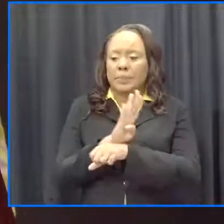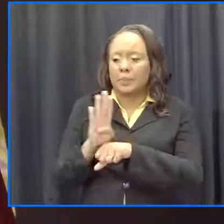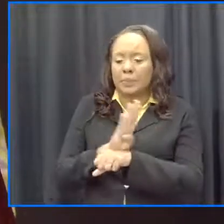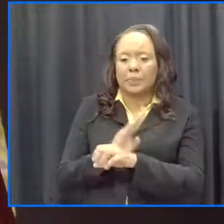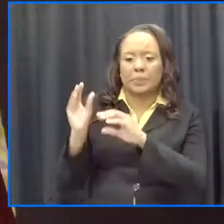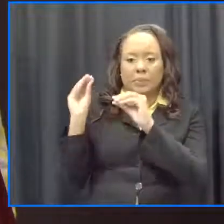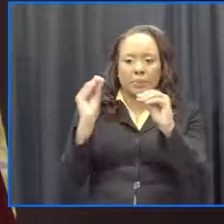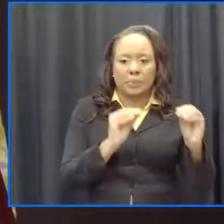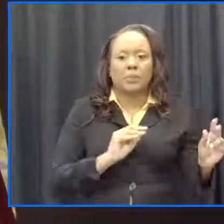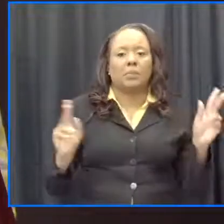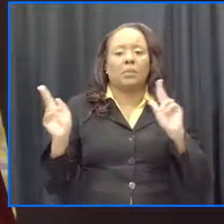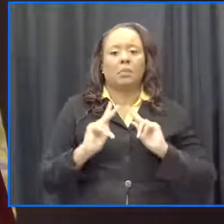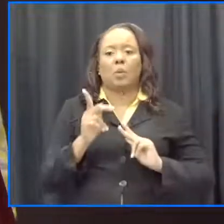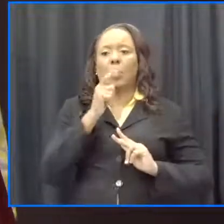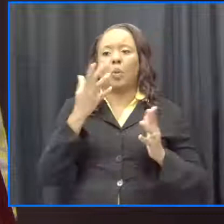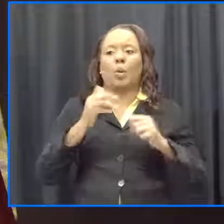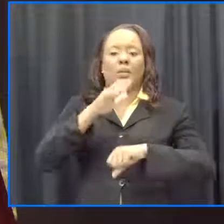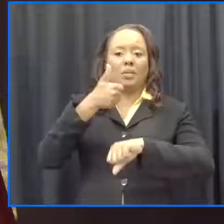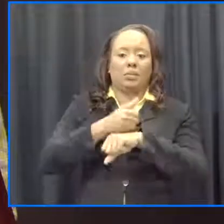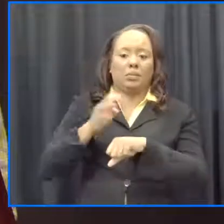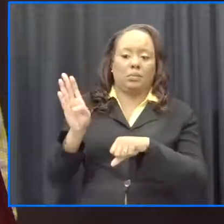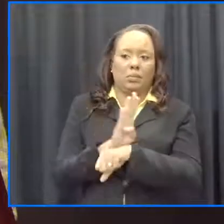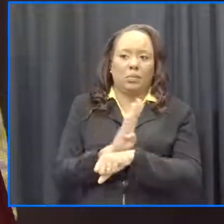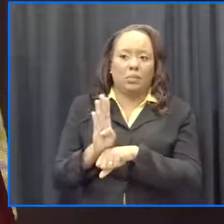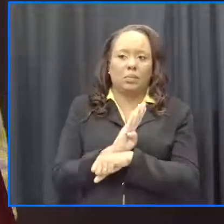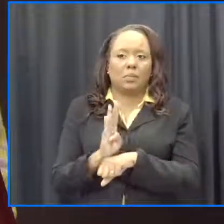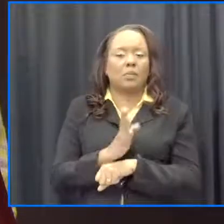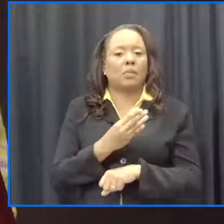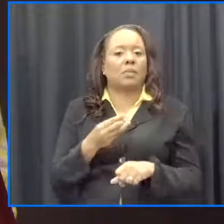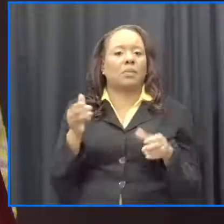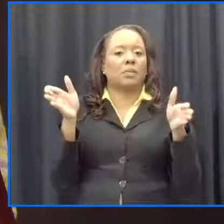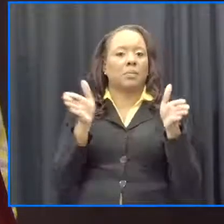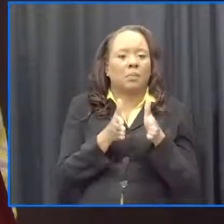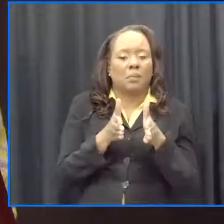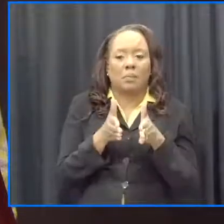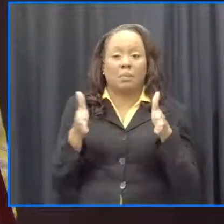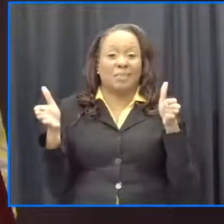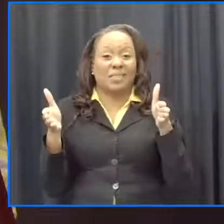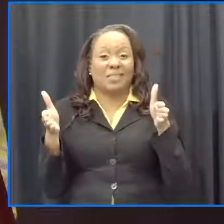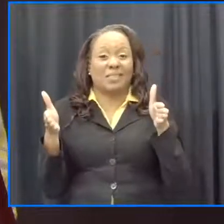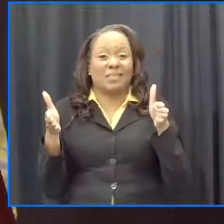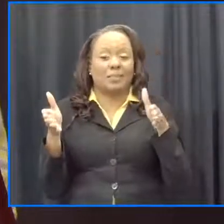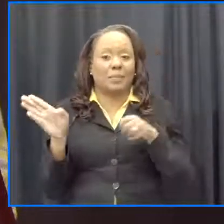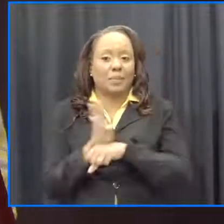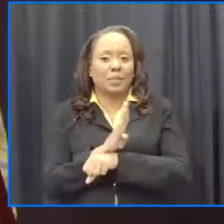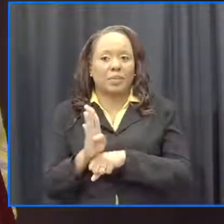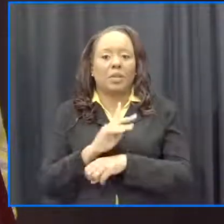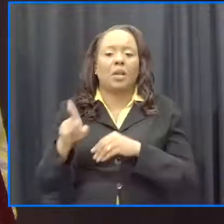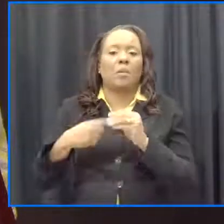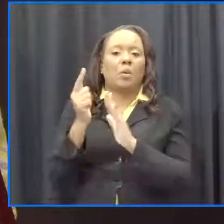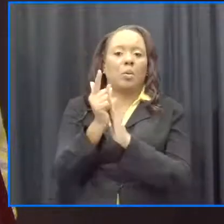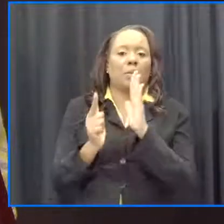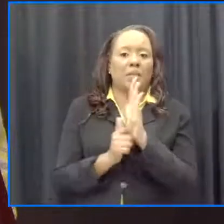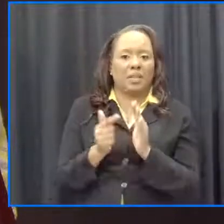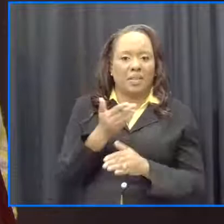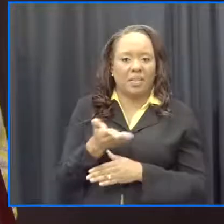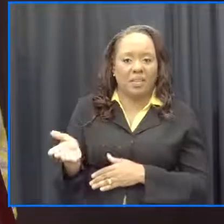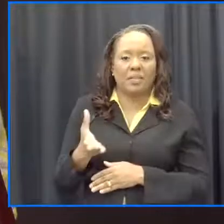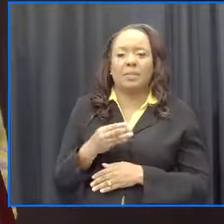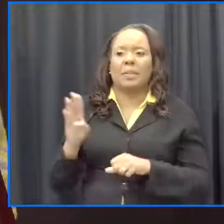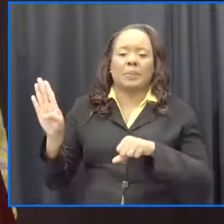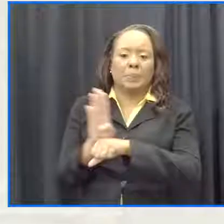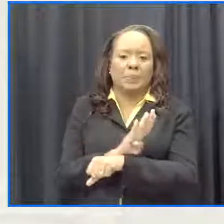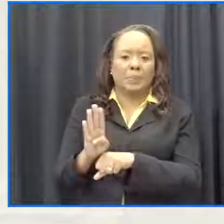advising entrepreneurs and micro, small, and medium enterprises on various legal matters,